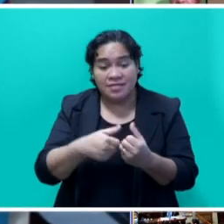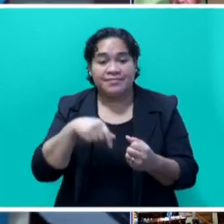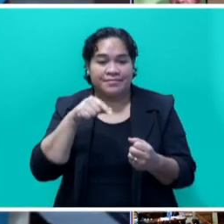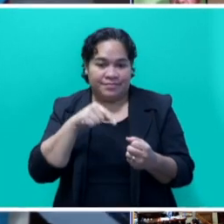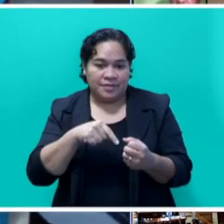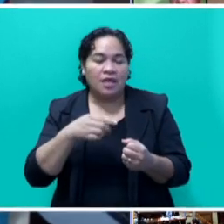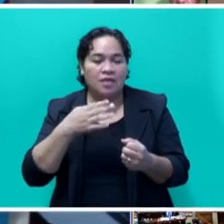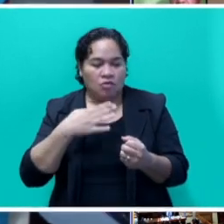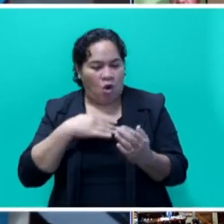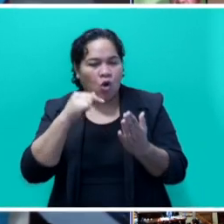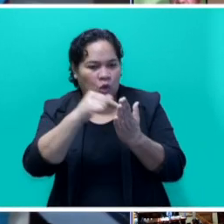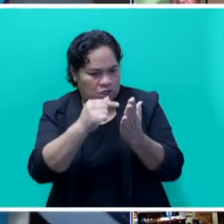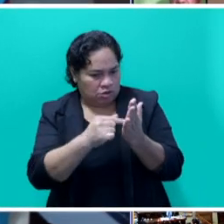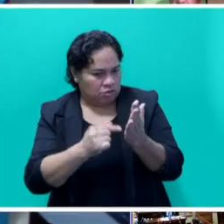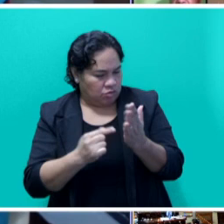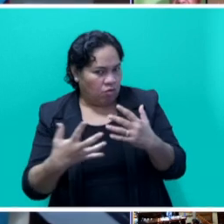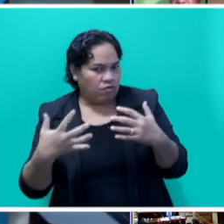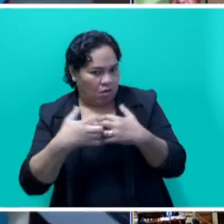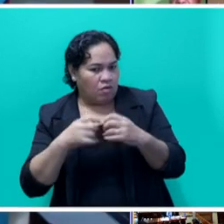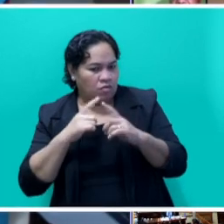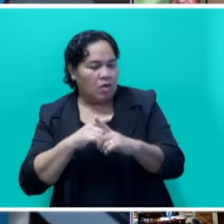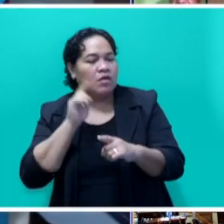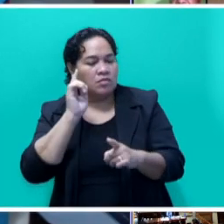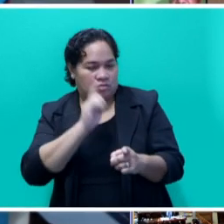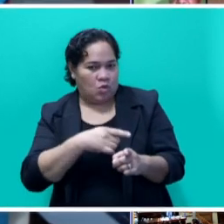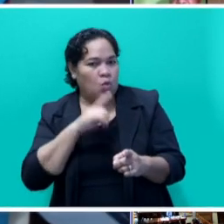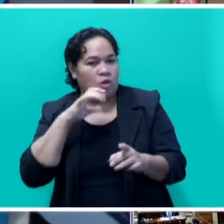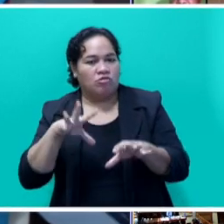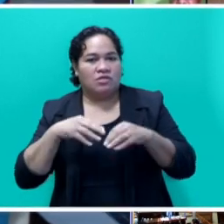conditions of the lease, they get better returns.